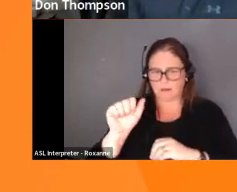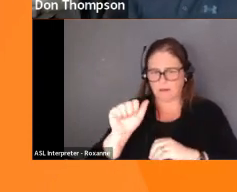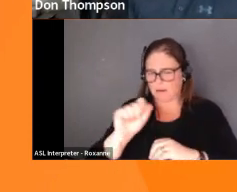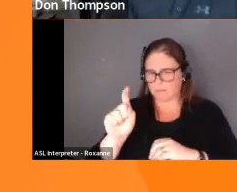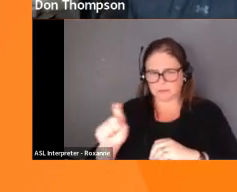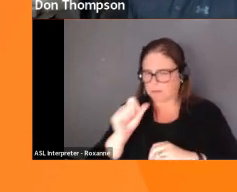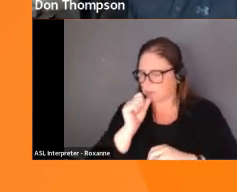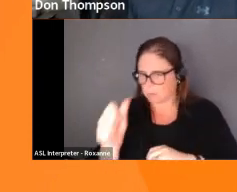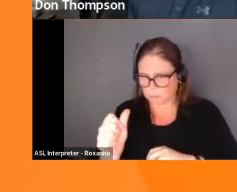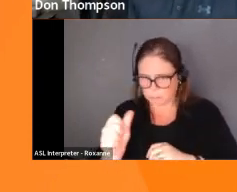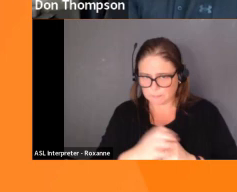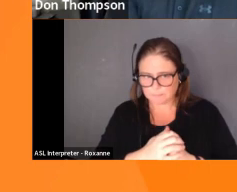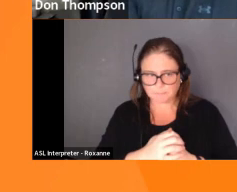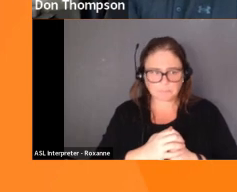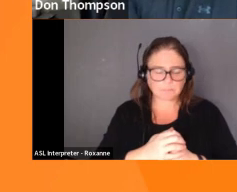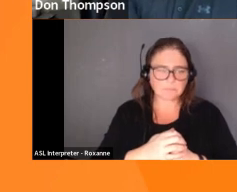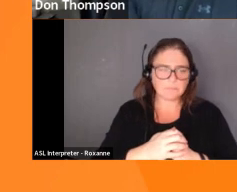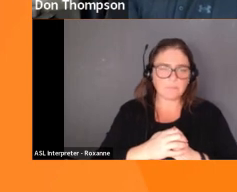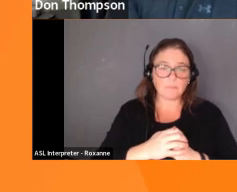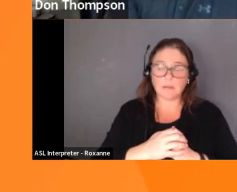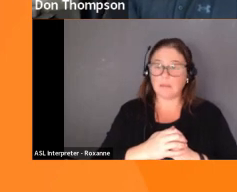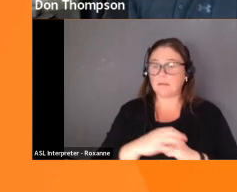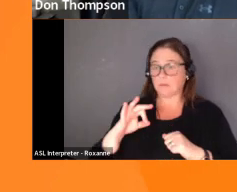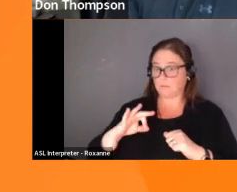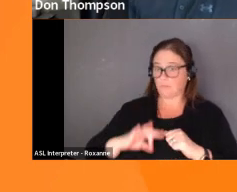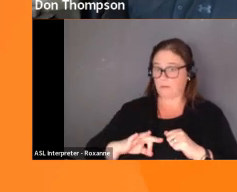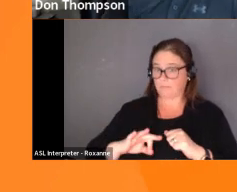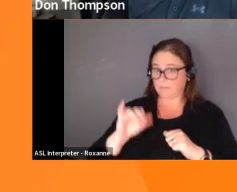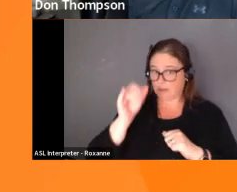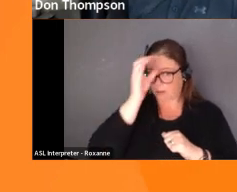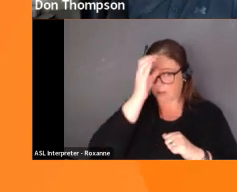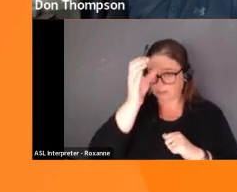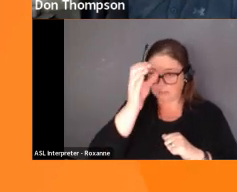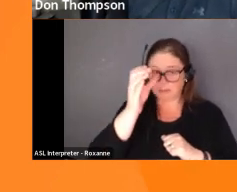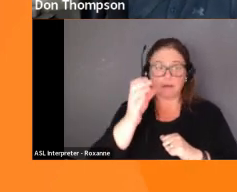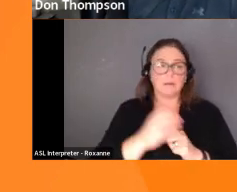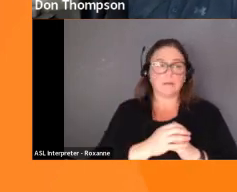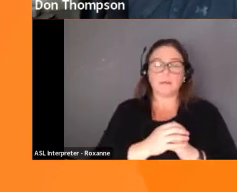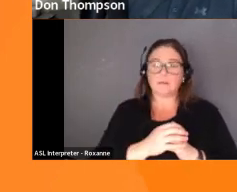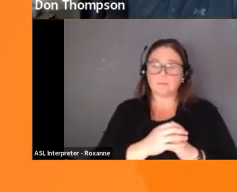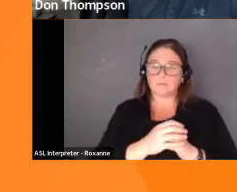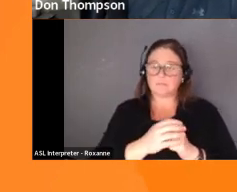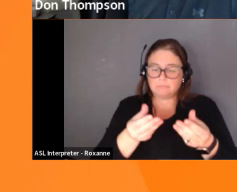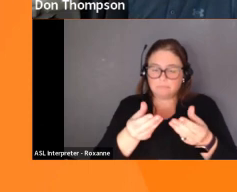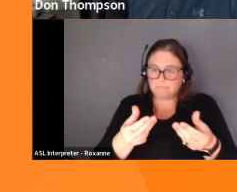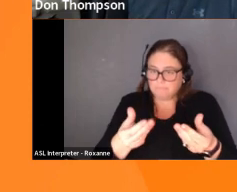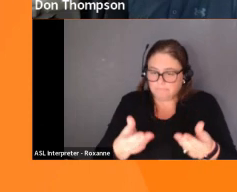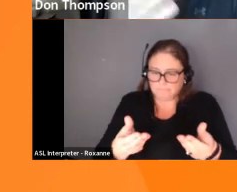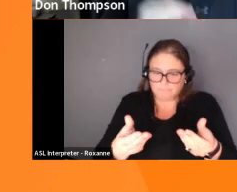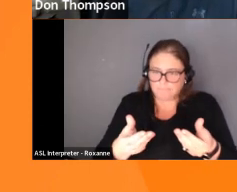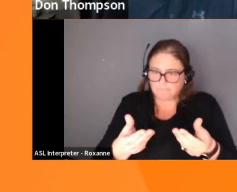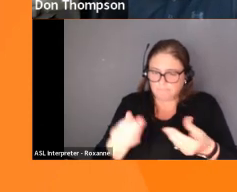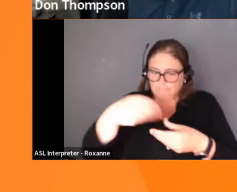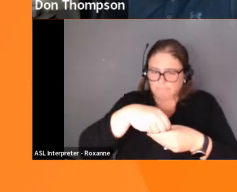So when we talk about profit, we have the cost of our packaged product. And I